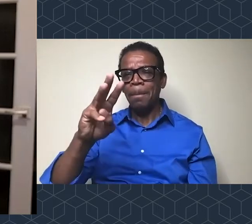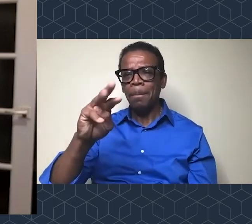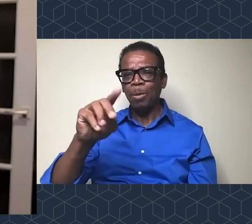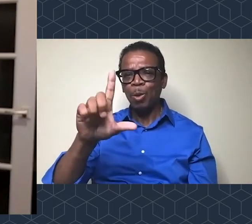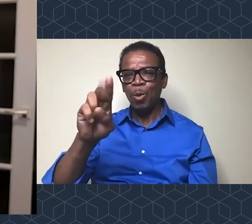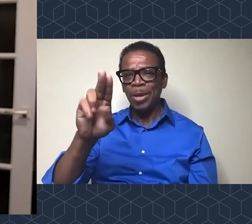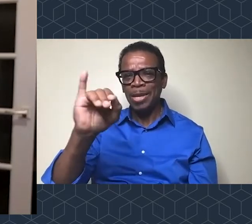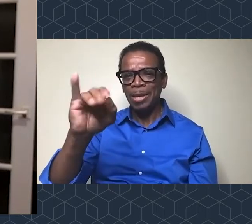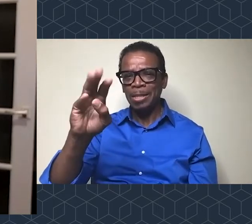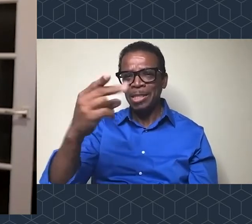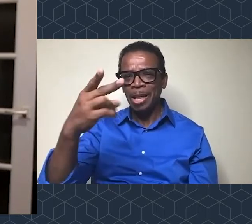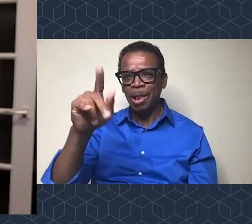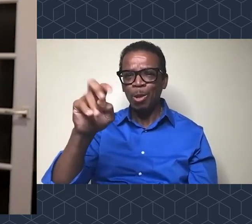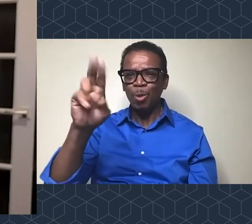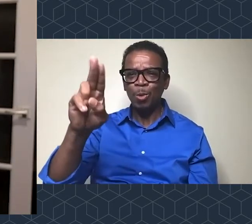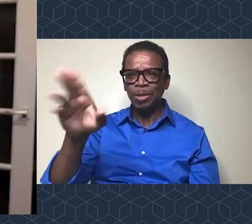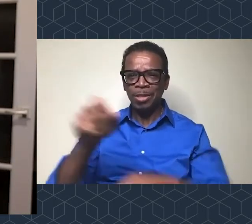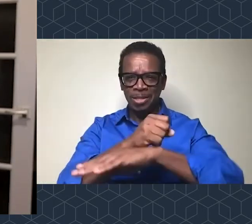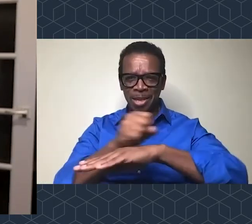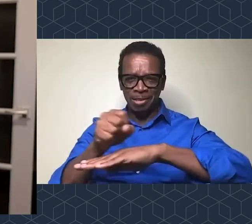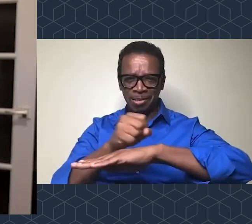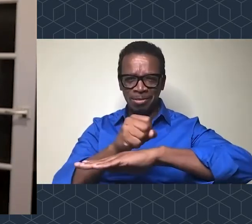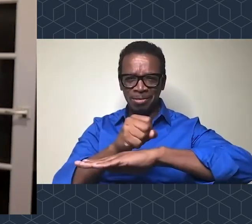Shalilu to the main stage.